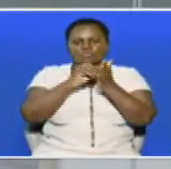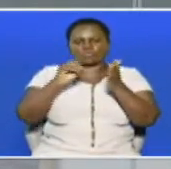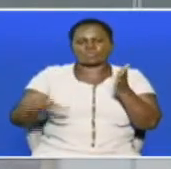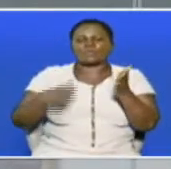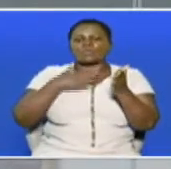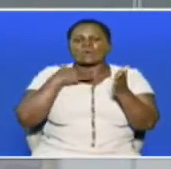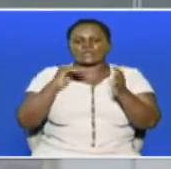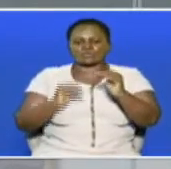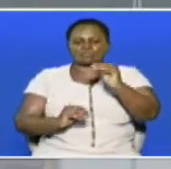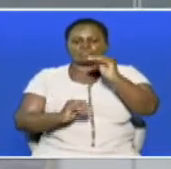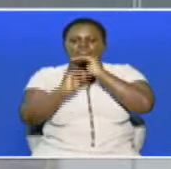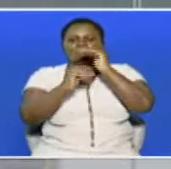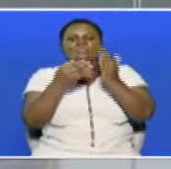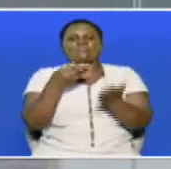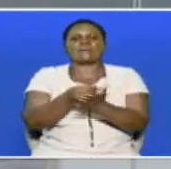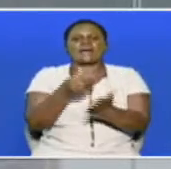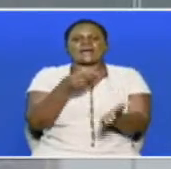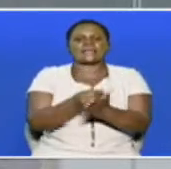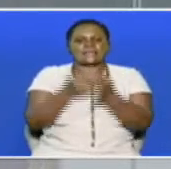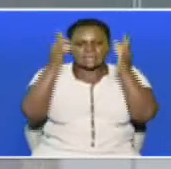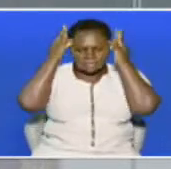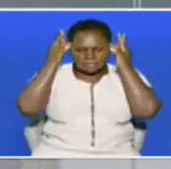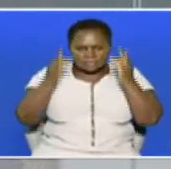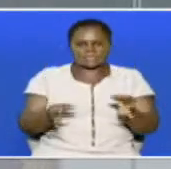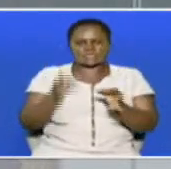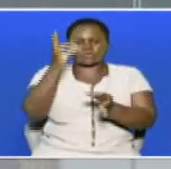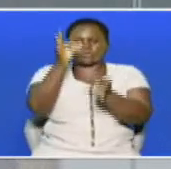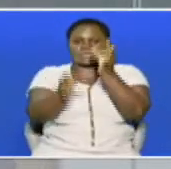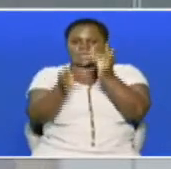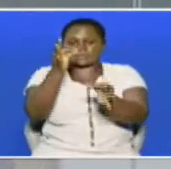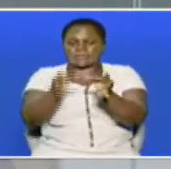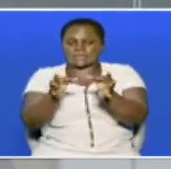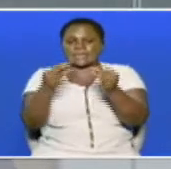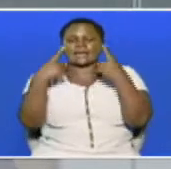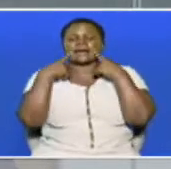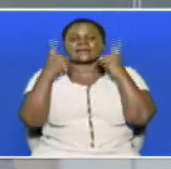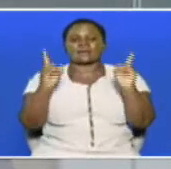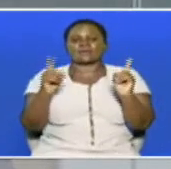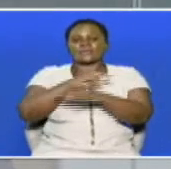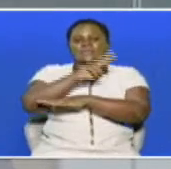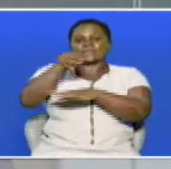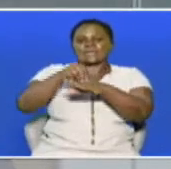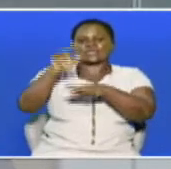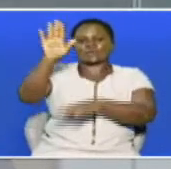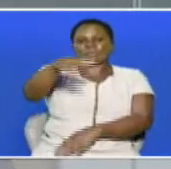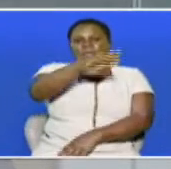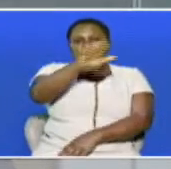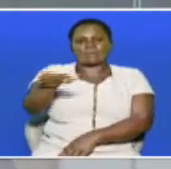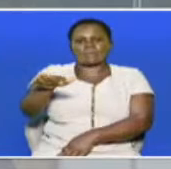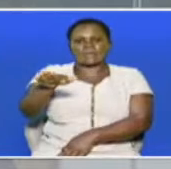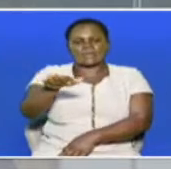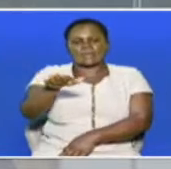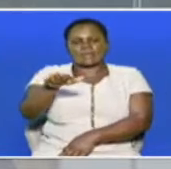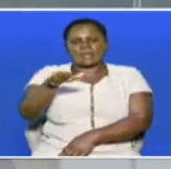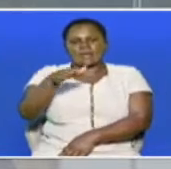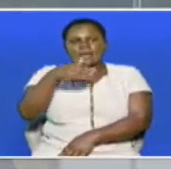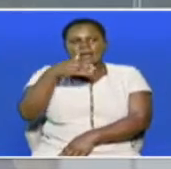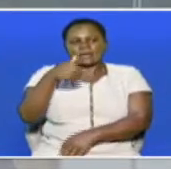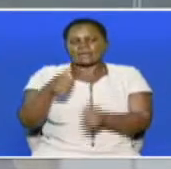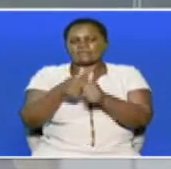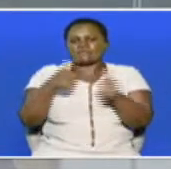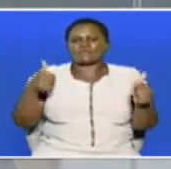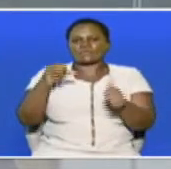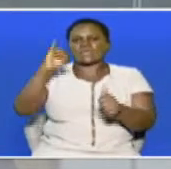set campaign spending limits. In a ruling, Justice Anthony Mrima declared that the National Assembly did not err in rejecting